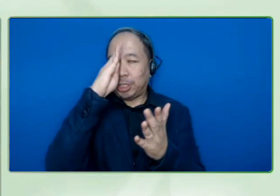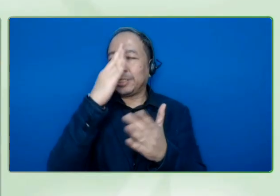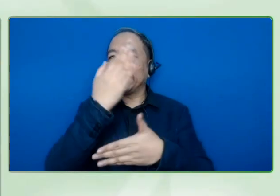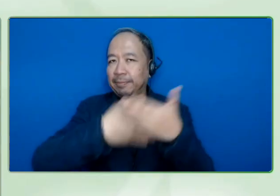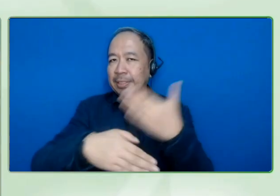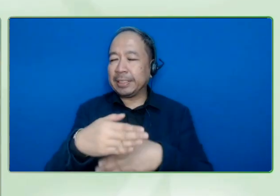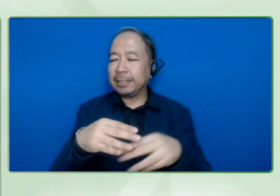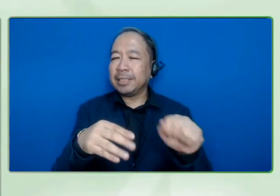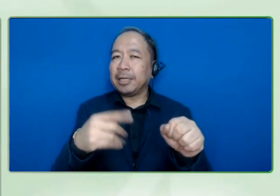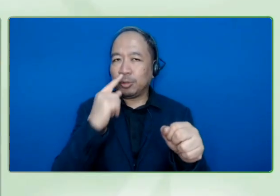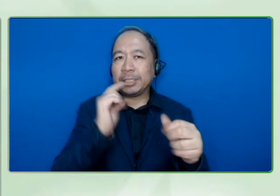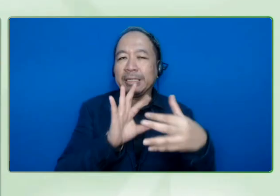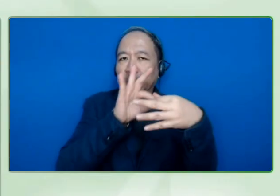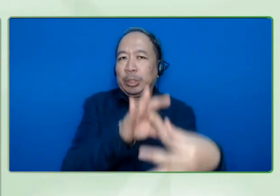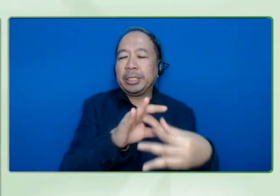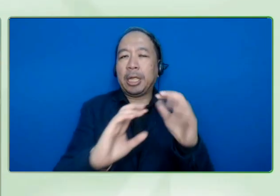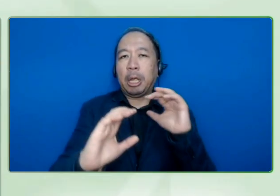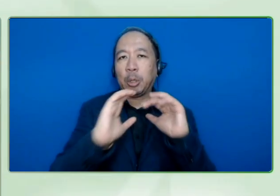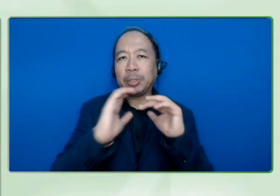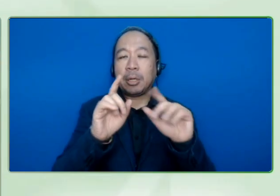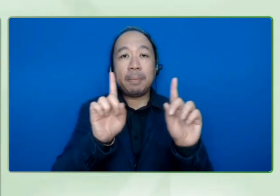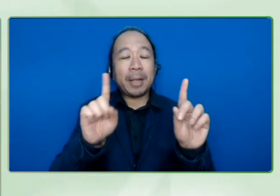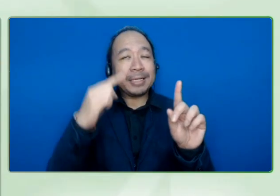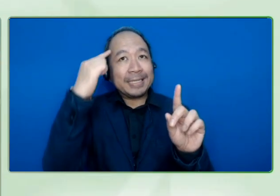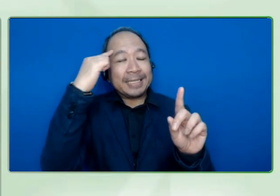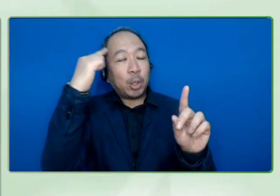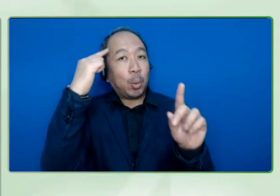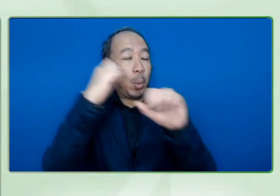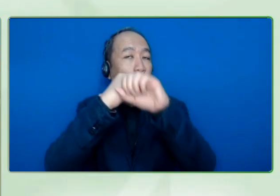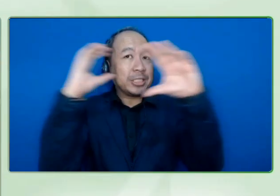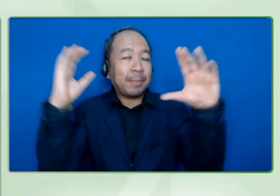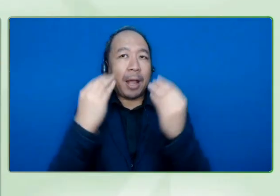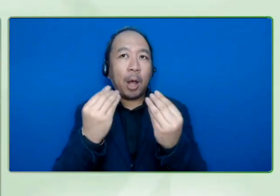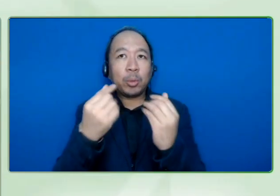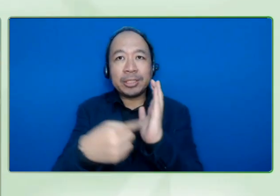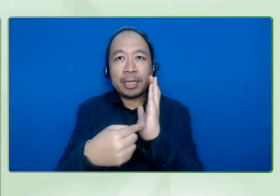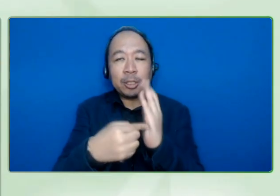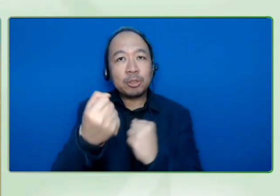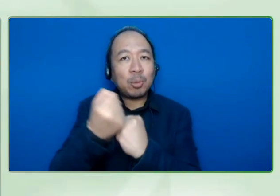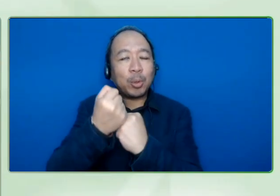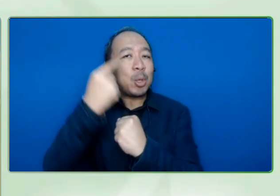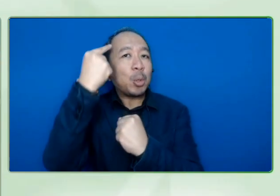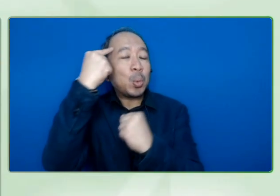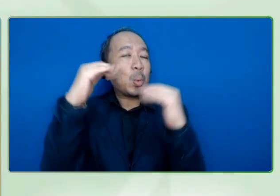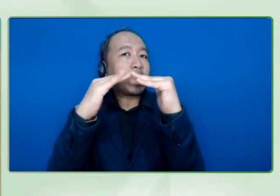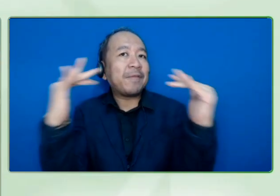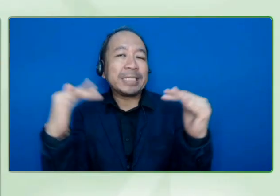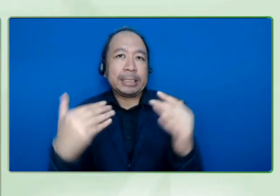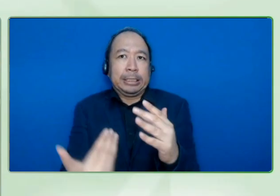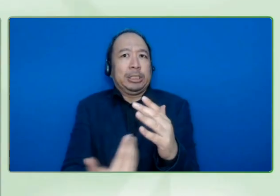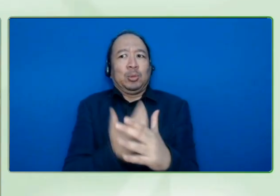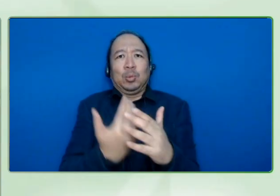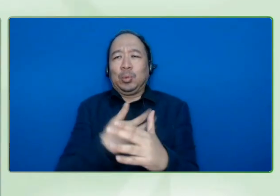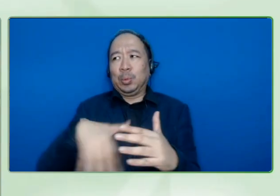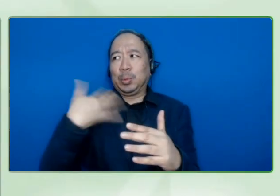world, but the concept of tech to support neurodiversity is new. This is cutting edge technology,